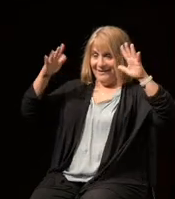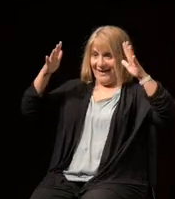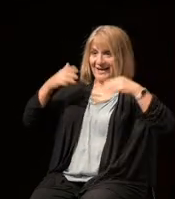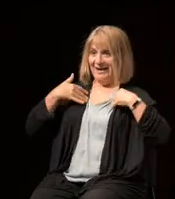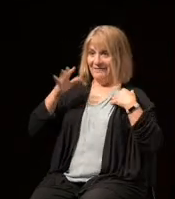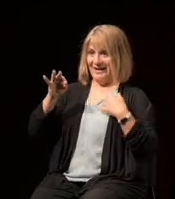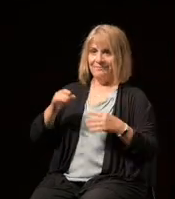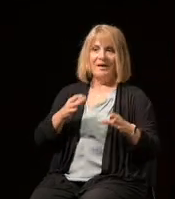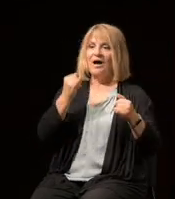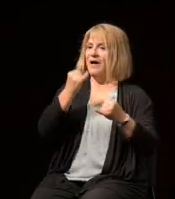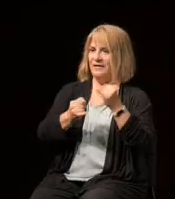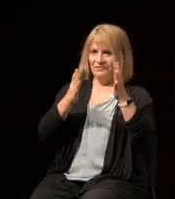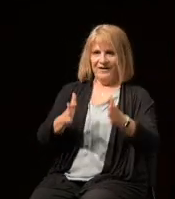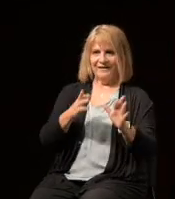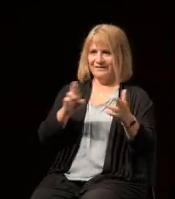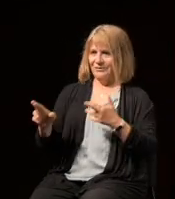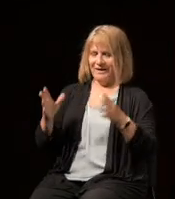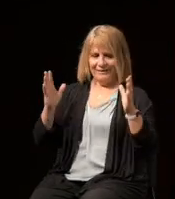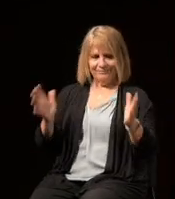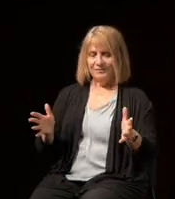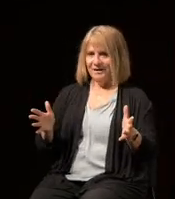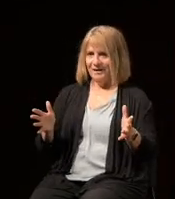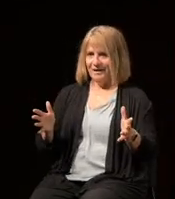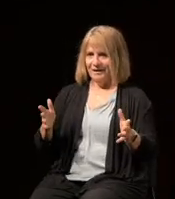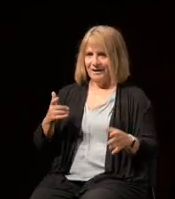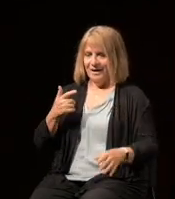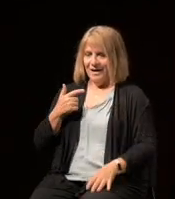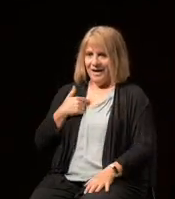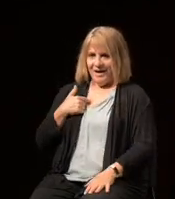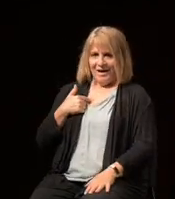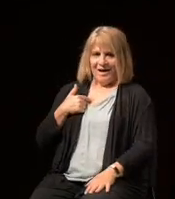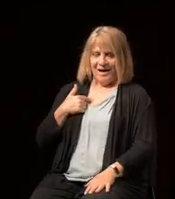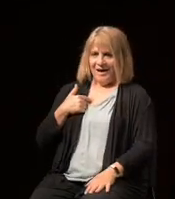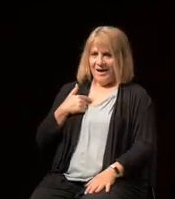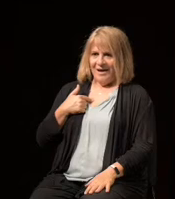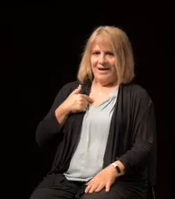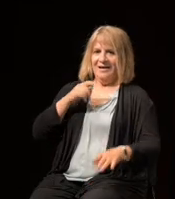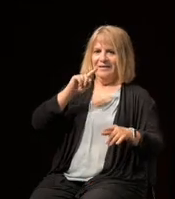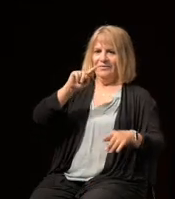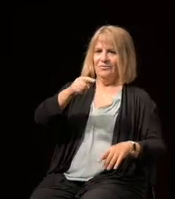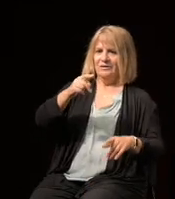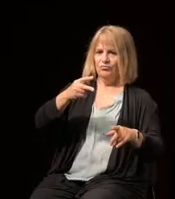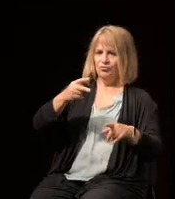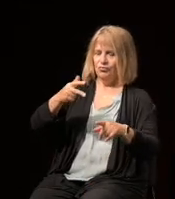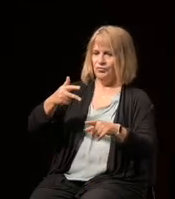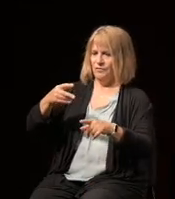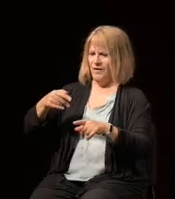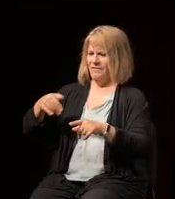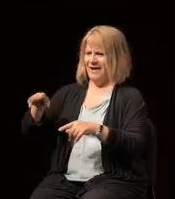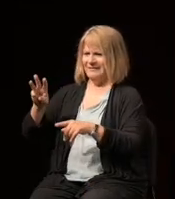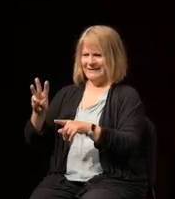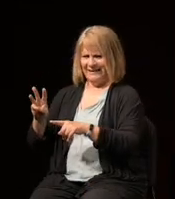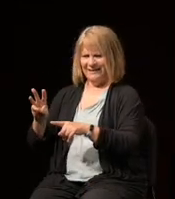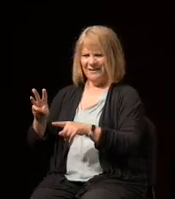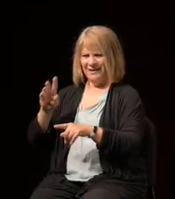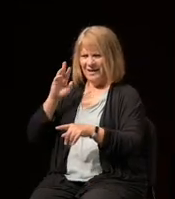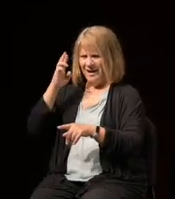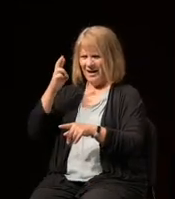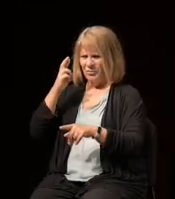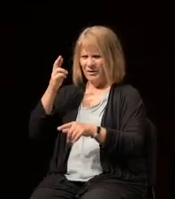finalist. And as I got about the sixth finalist, I realized that